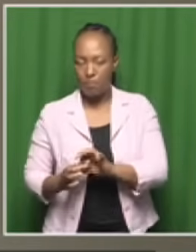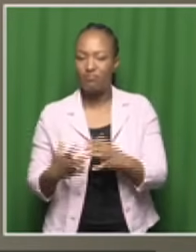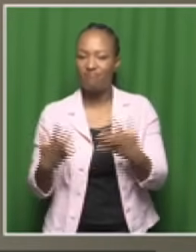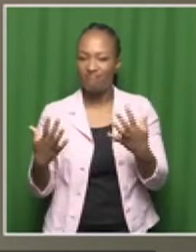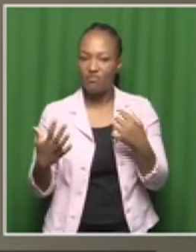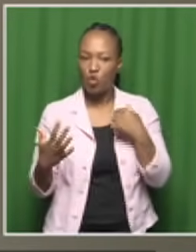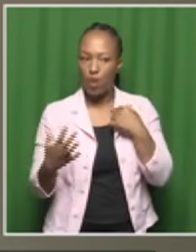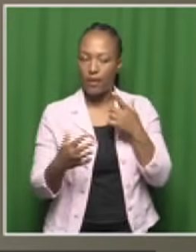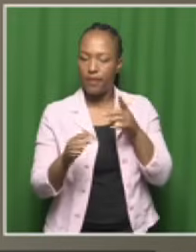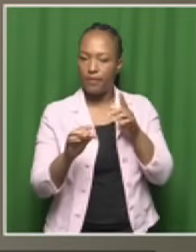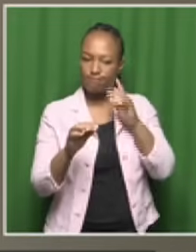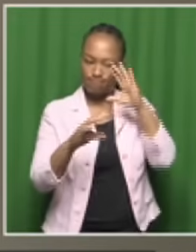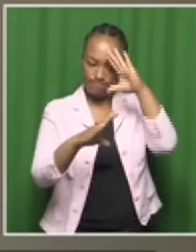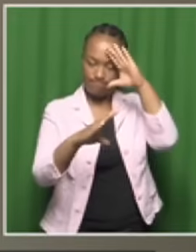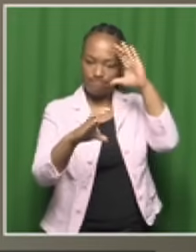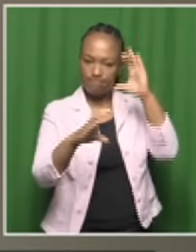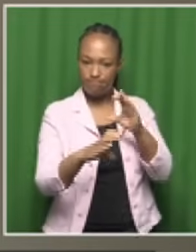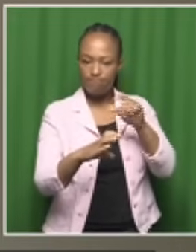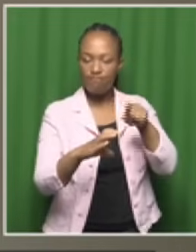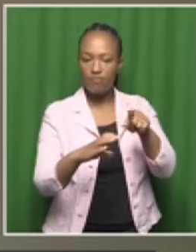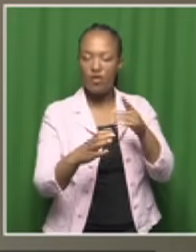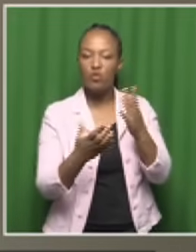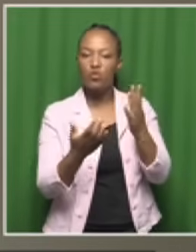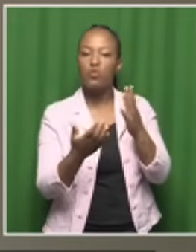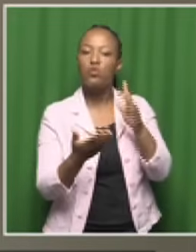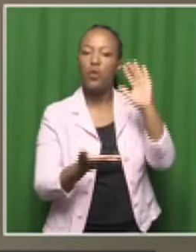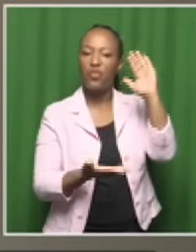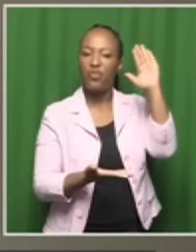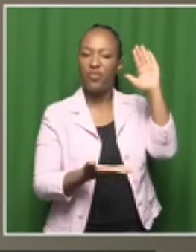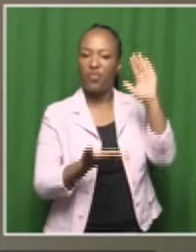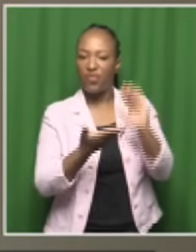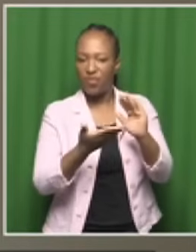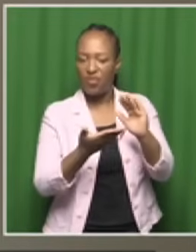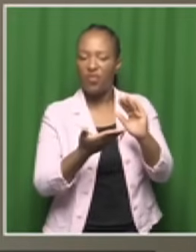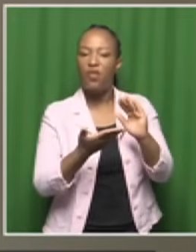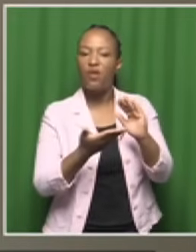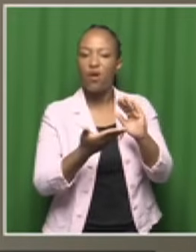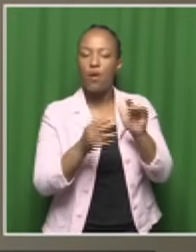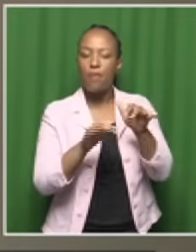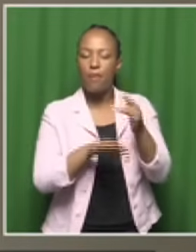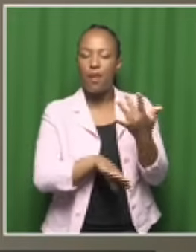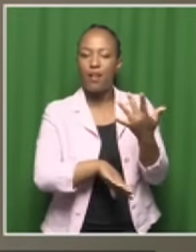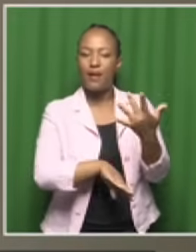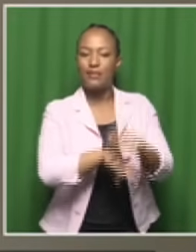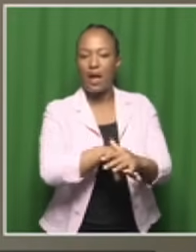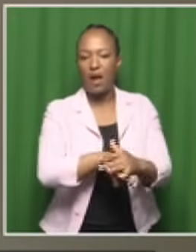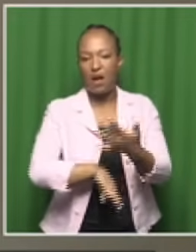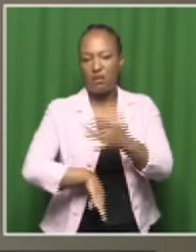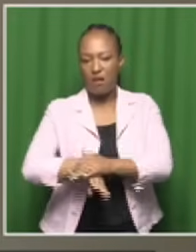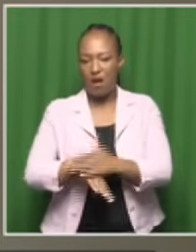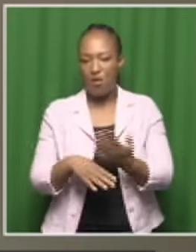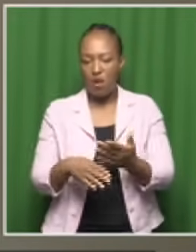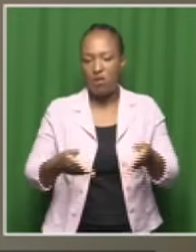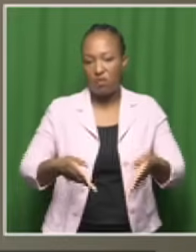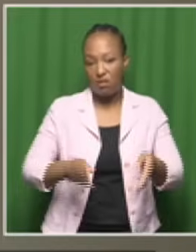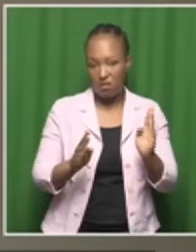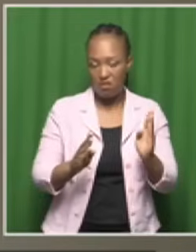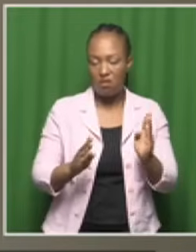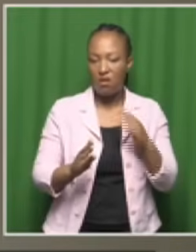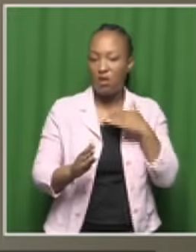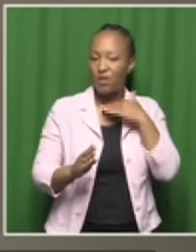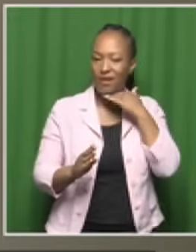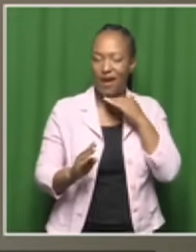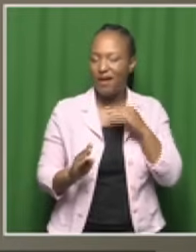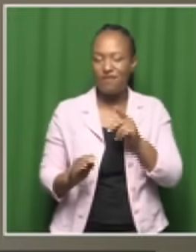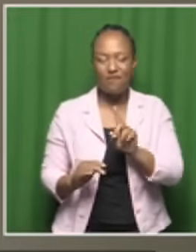order to decrease the number of road fatalities that we do see on South African roads. Not enough, we believe, is being